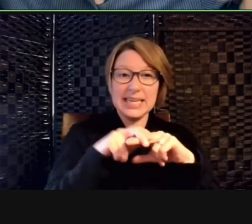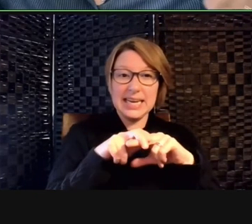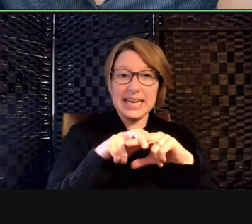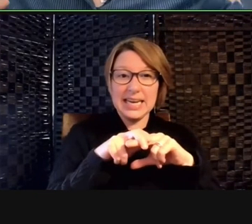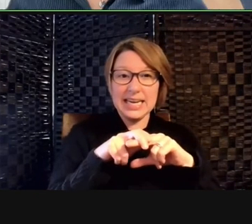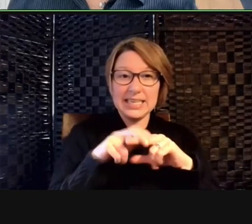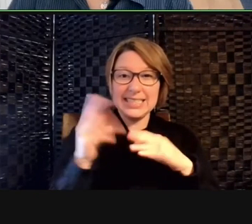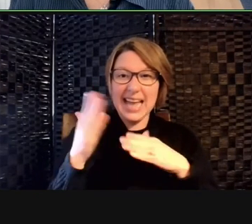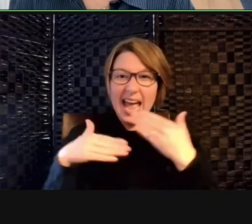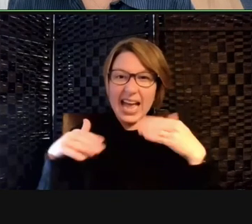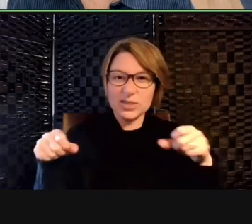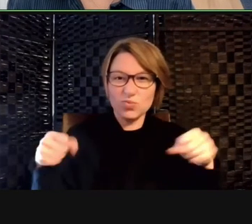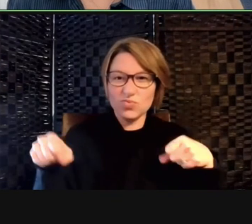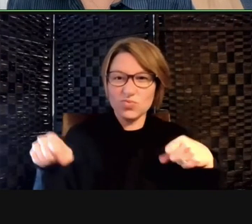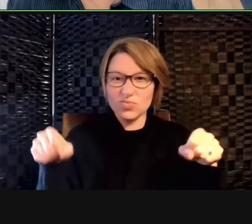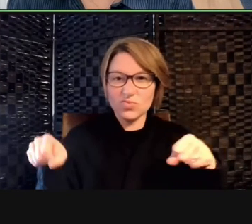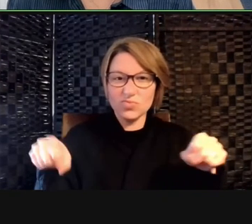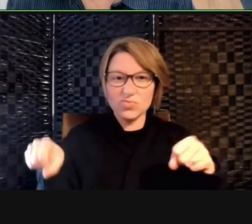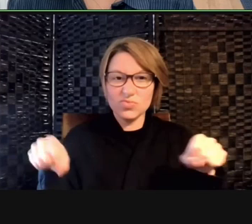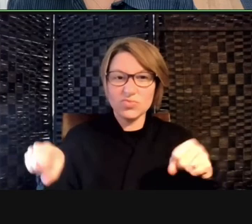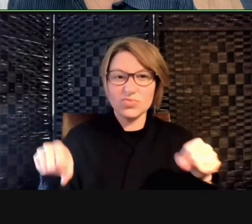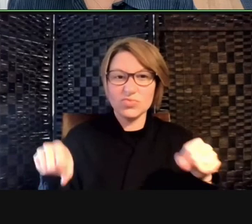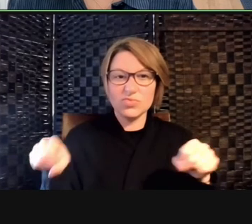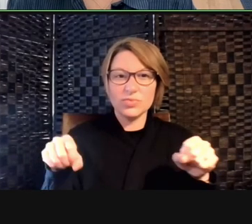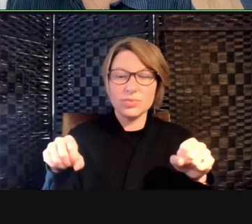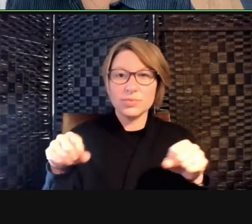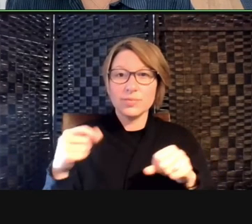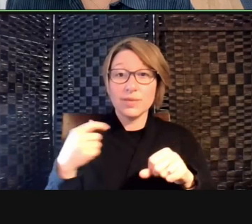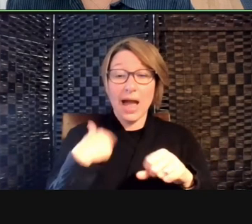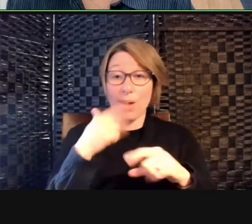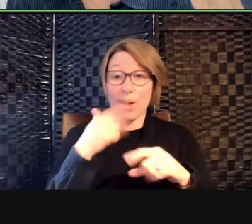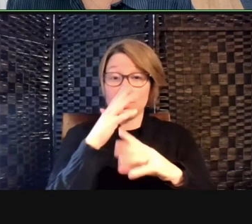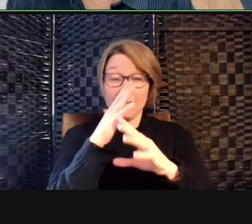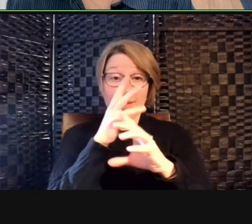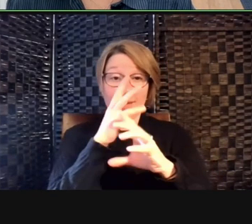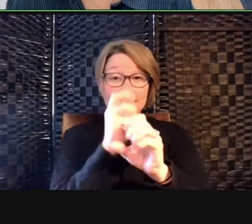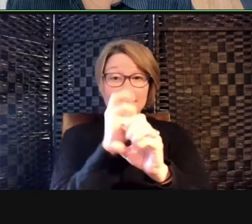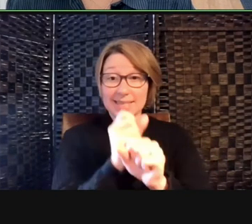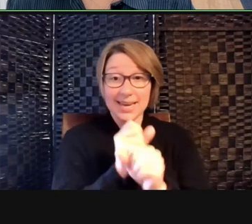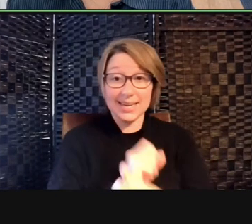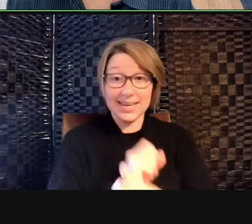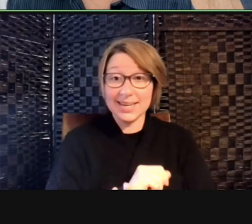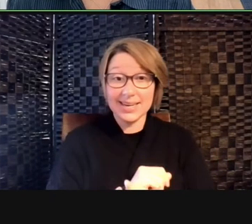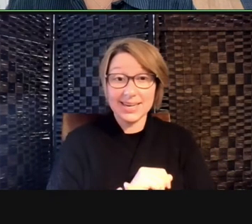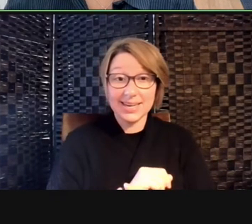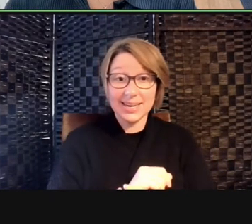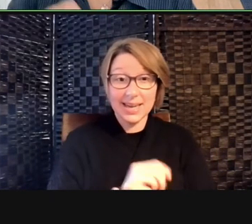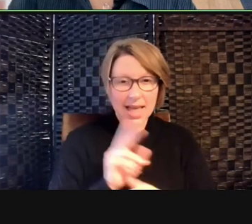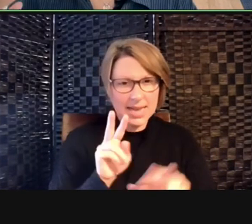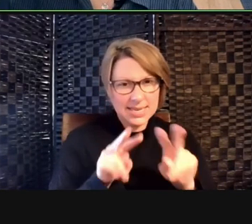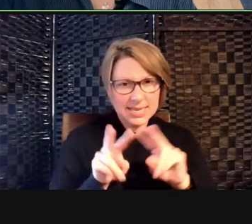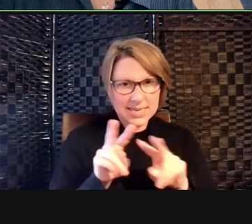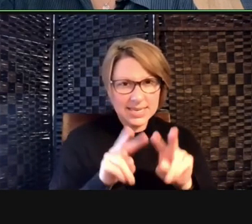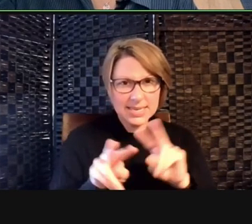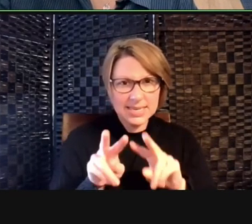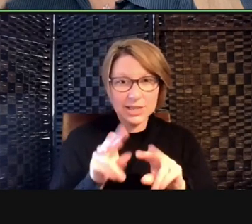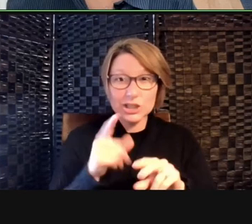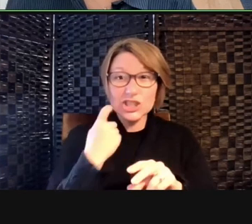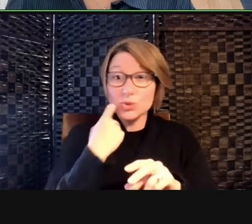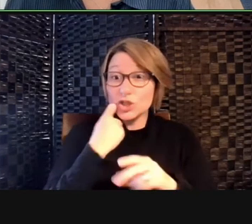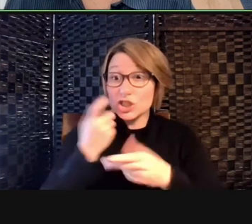her hands a little bit. And I was fascinated, like looking at her doing, because she had just been interacting